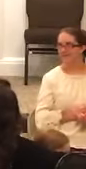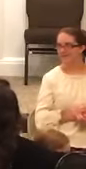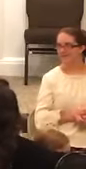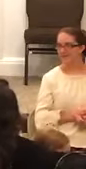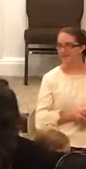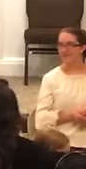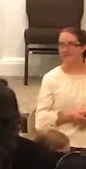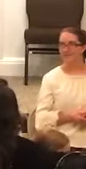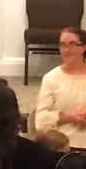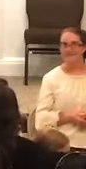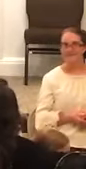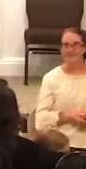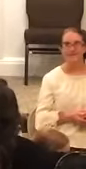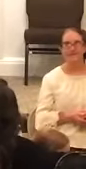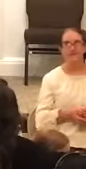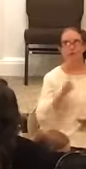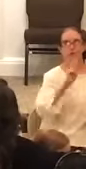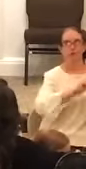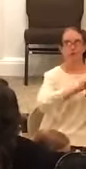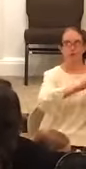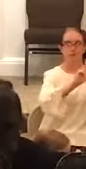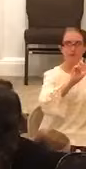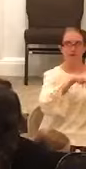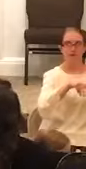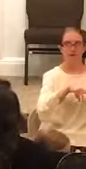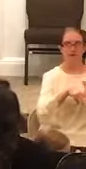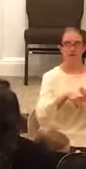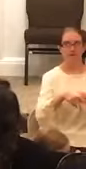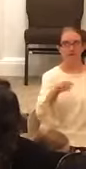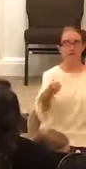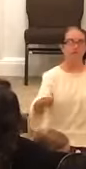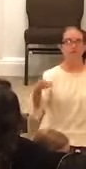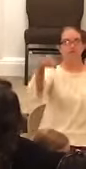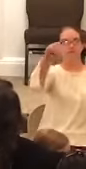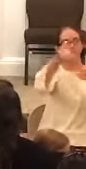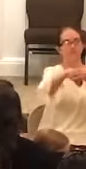So guess what? 2 weeks later, she finally comes driving in.